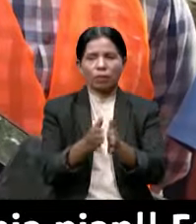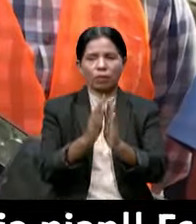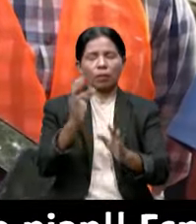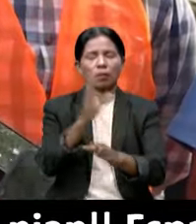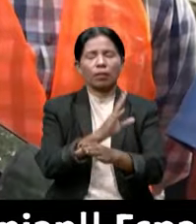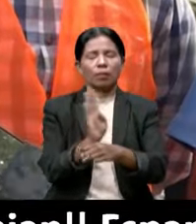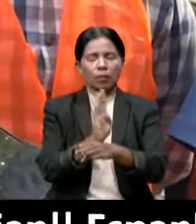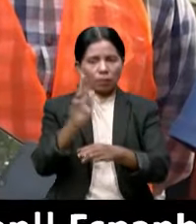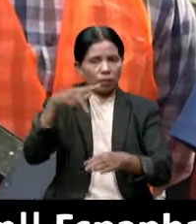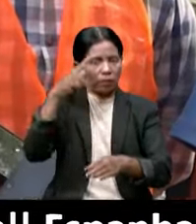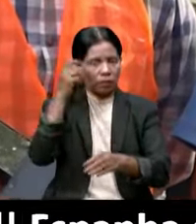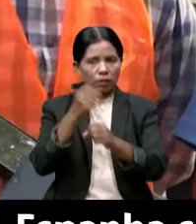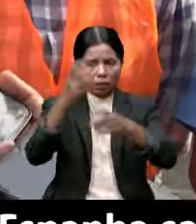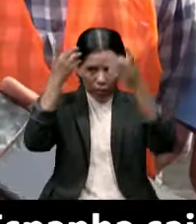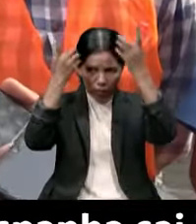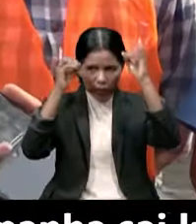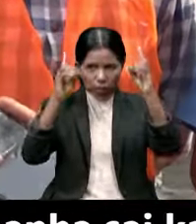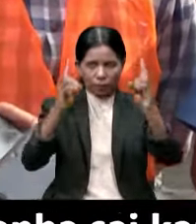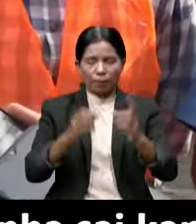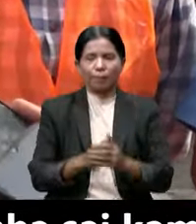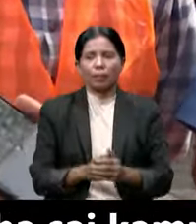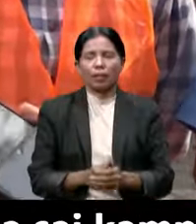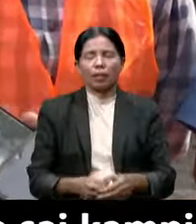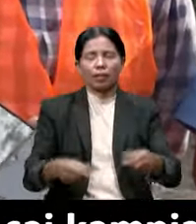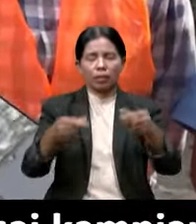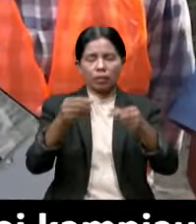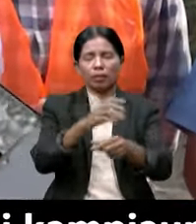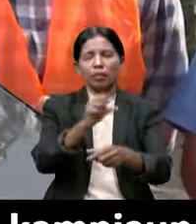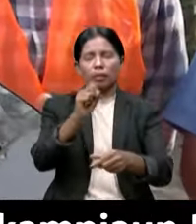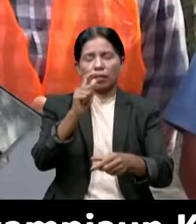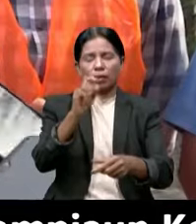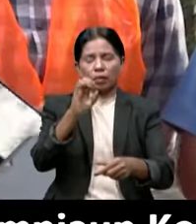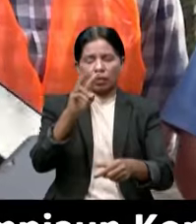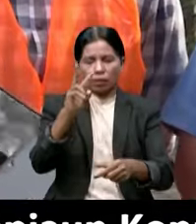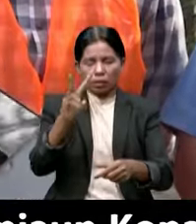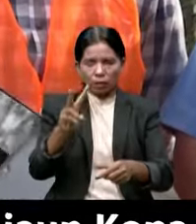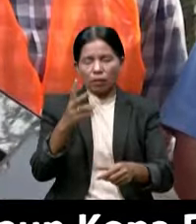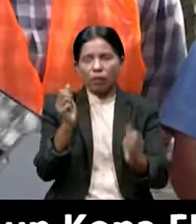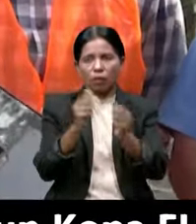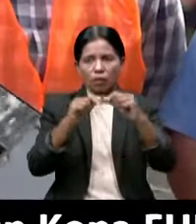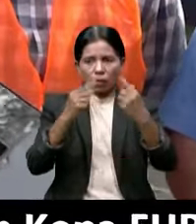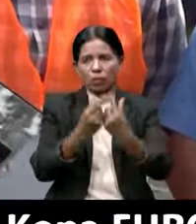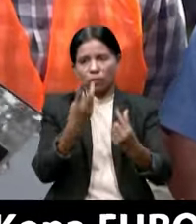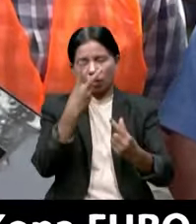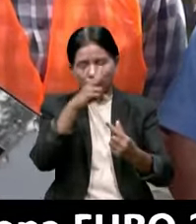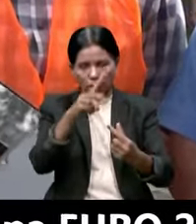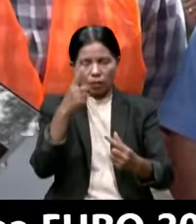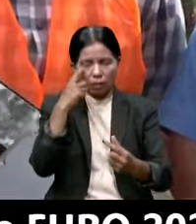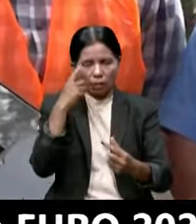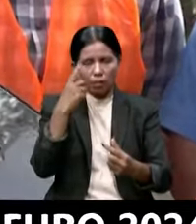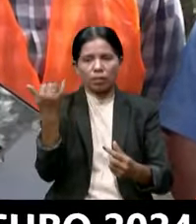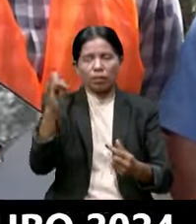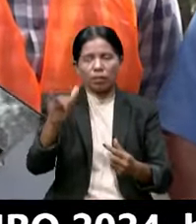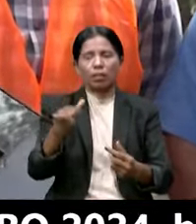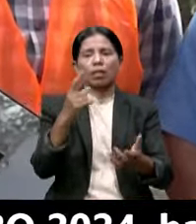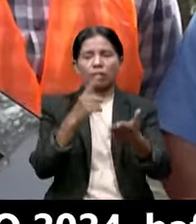ruma, para tu halo decisões ser, né? Permite, senhor Steve, ou ninha delegação, haré, ou matam,